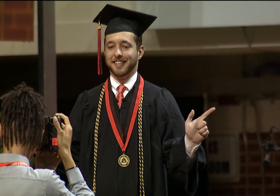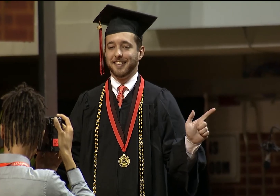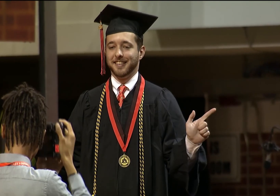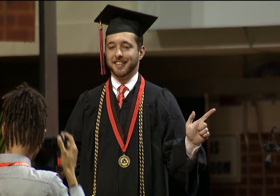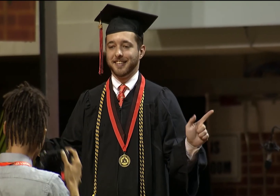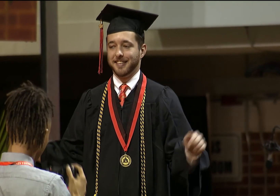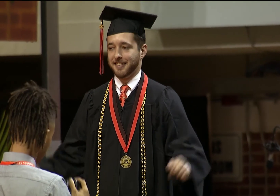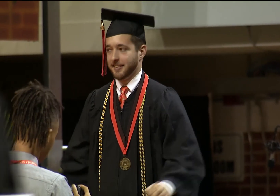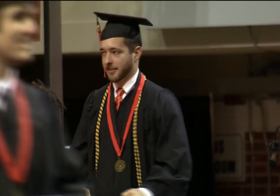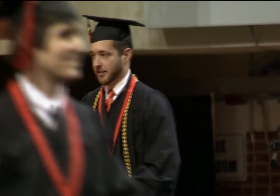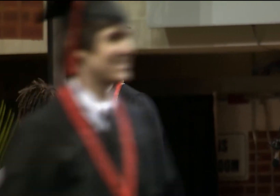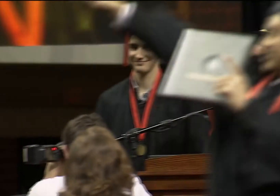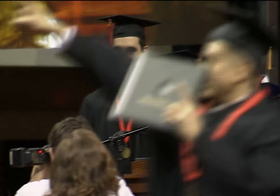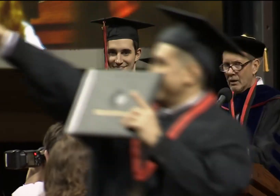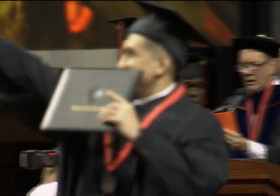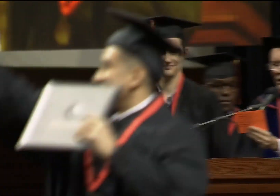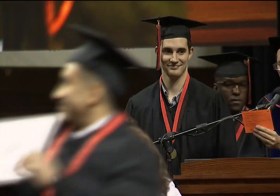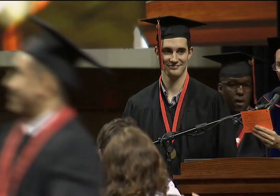Hayden Cashin.